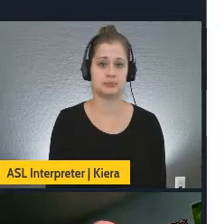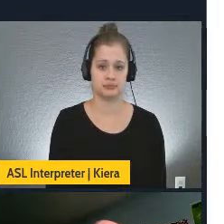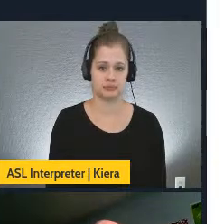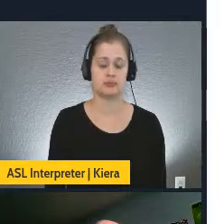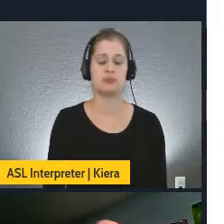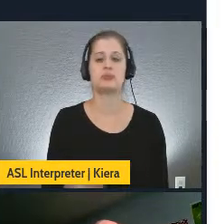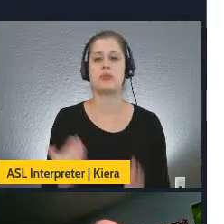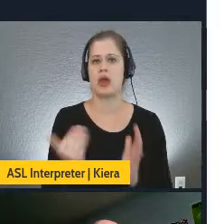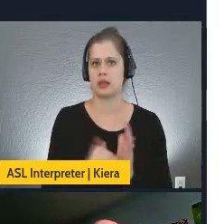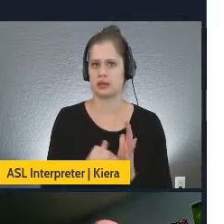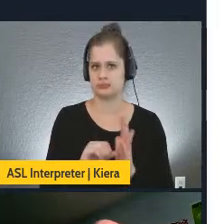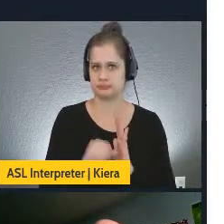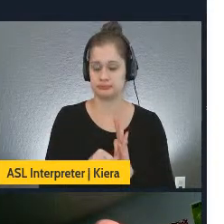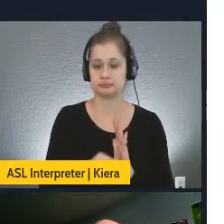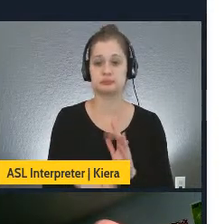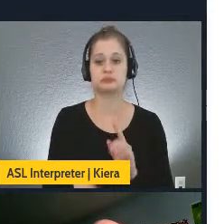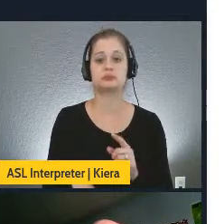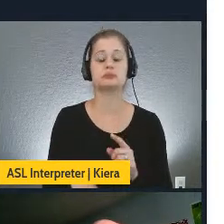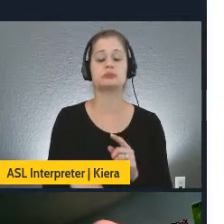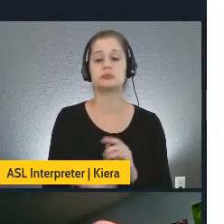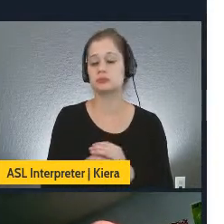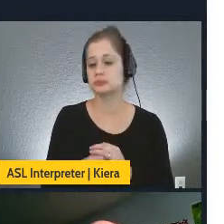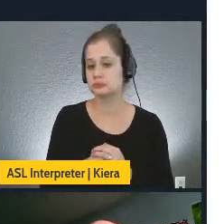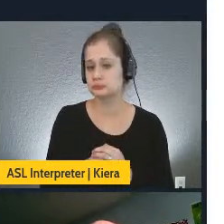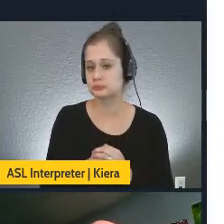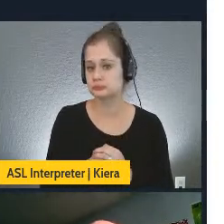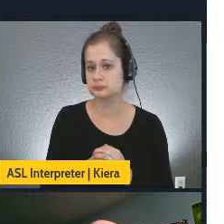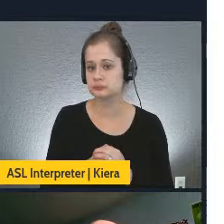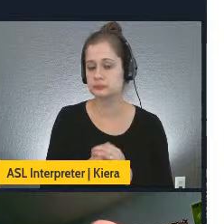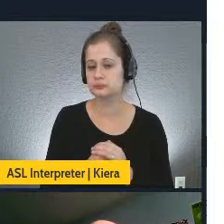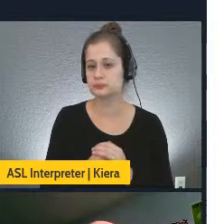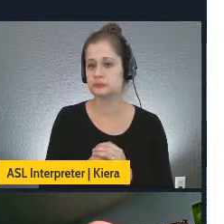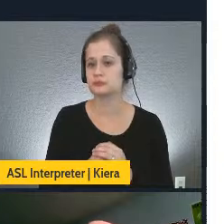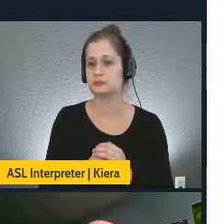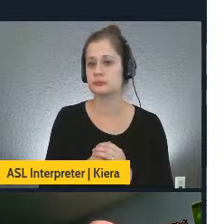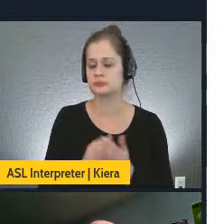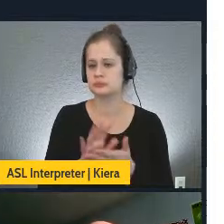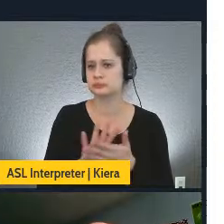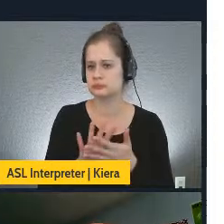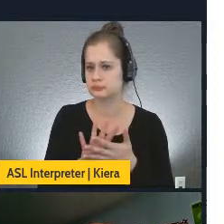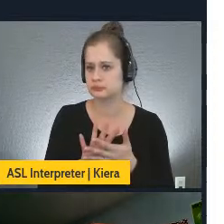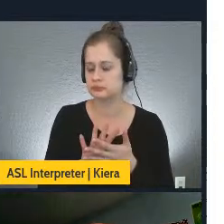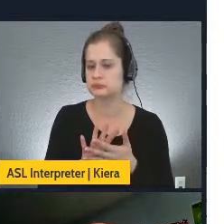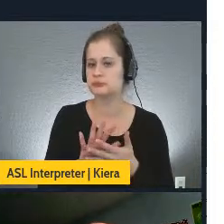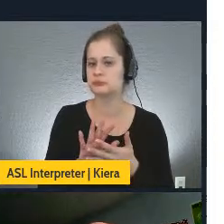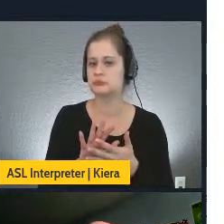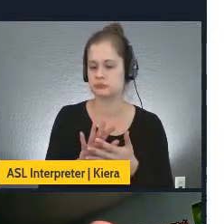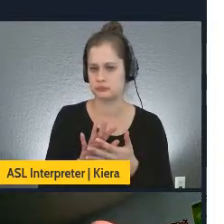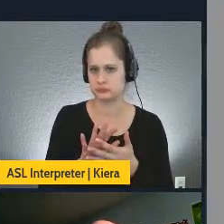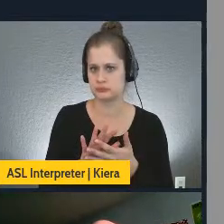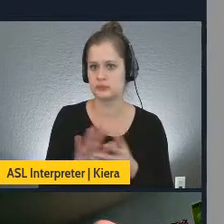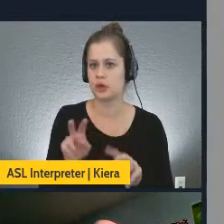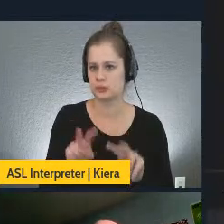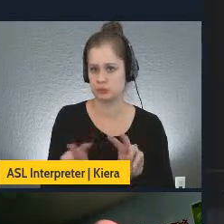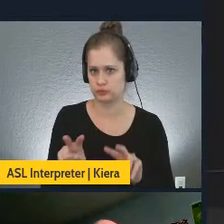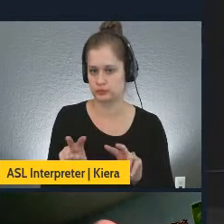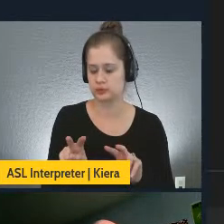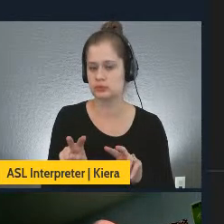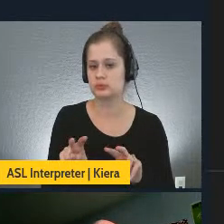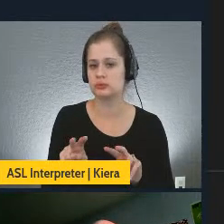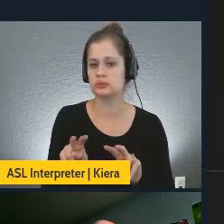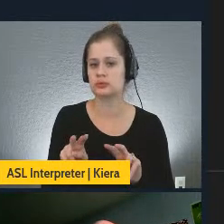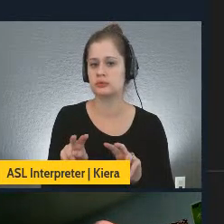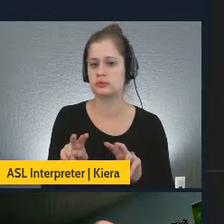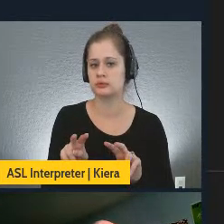So again, we're pushing our event in, letting our observer pick it up, push it into